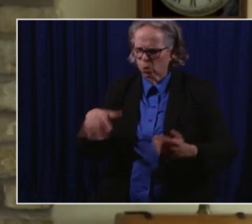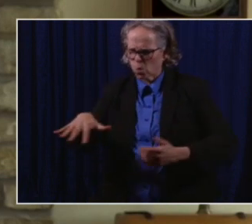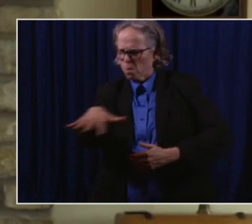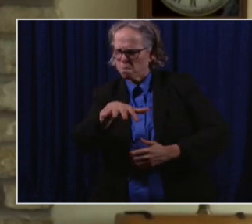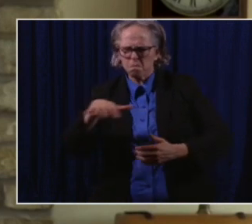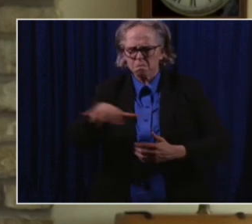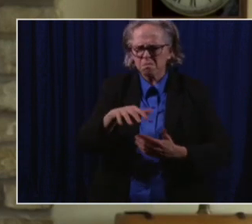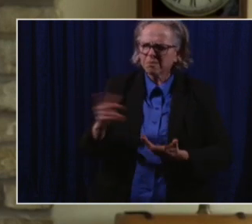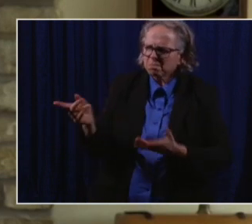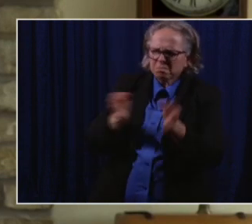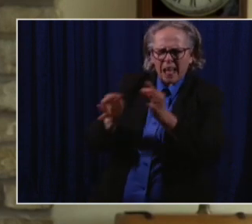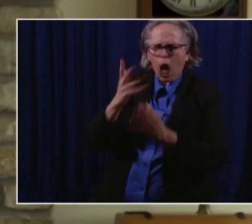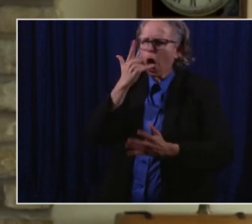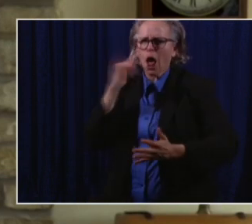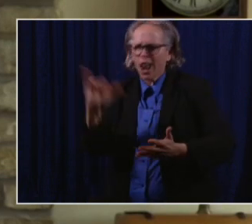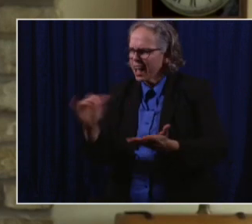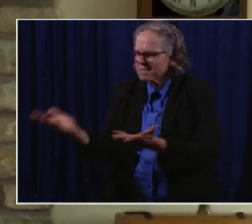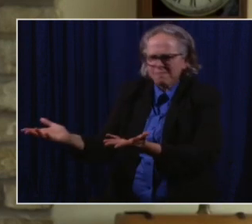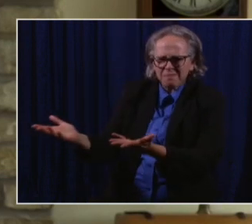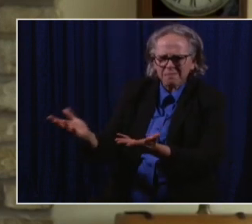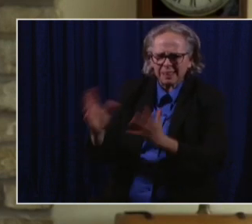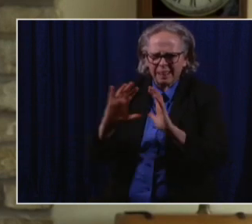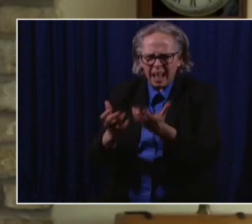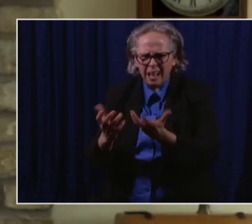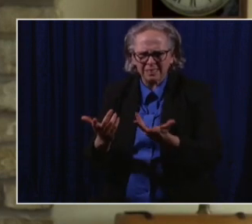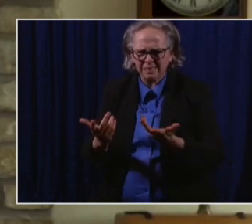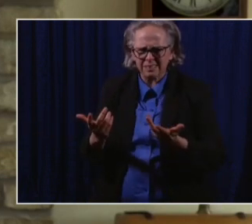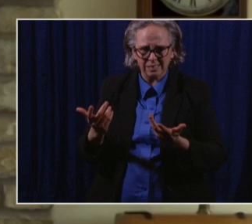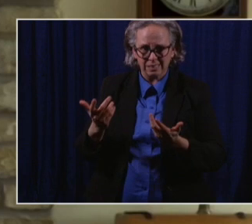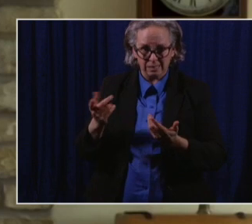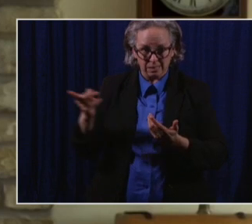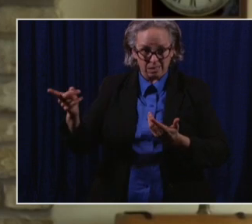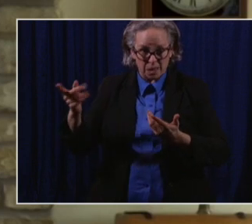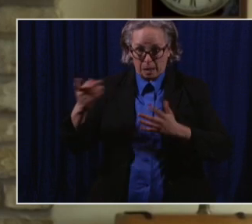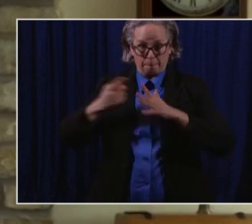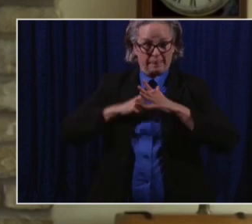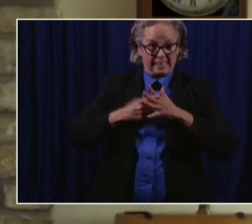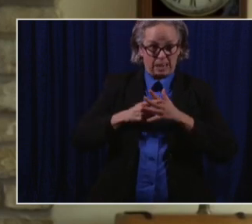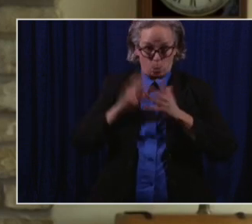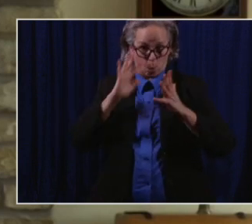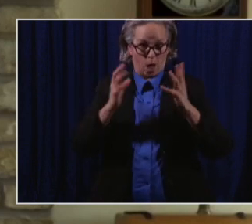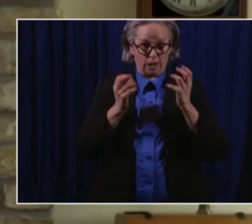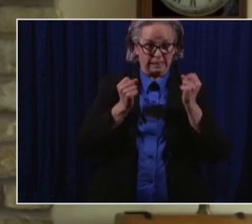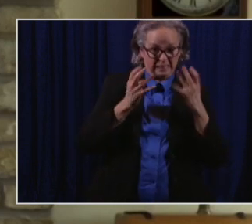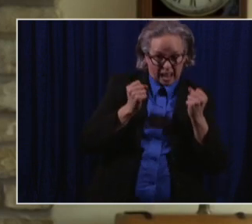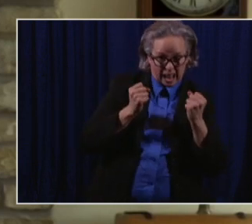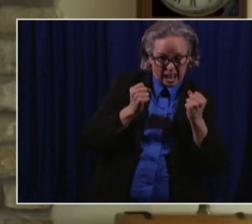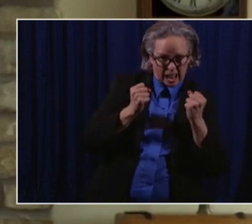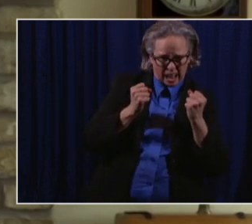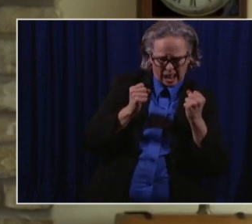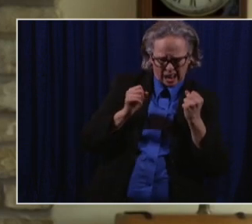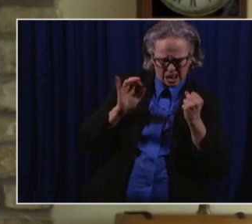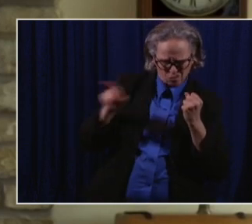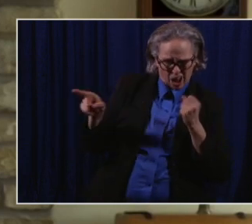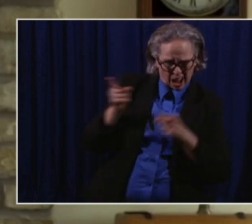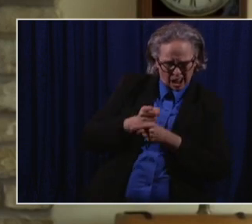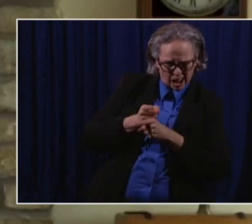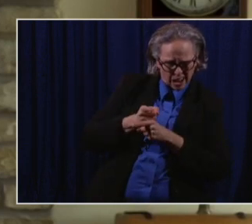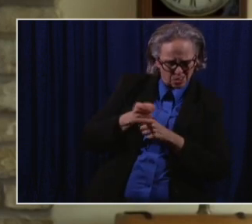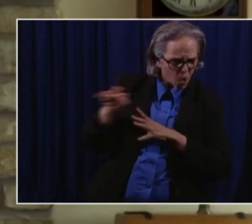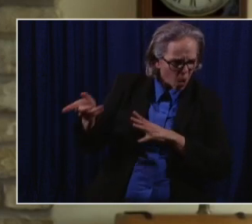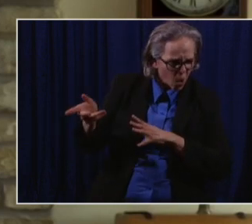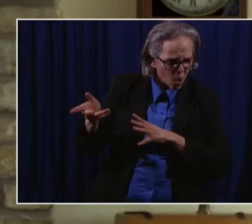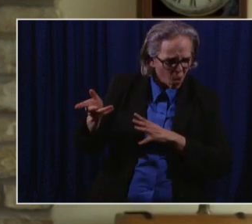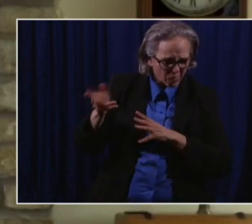explain to me how this works. You were signing for us at the beginning. And so somebody in your classroom, is that how